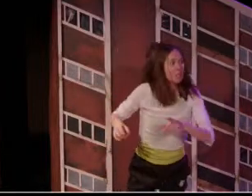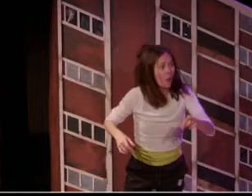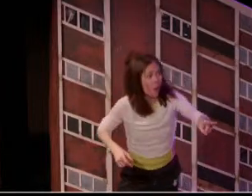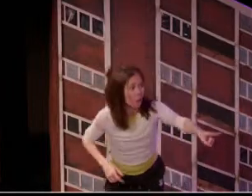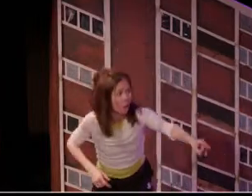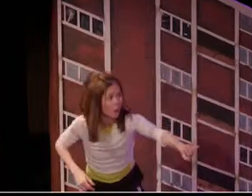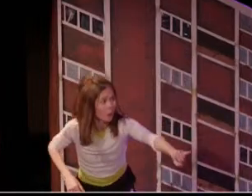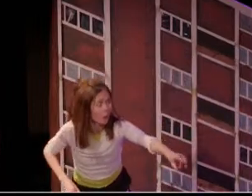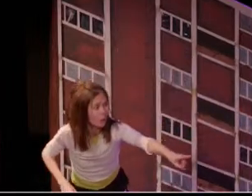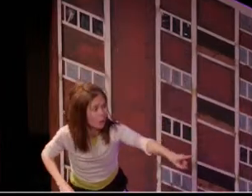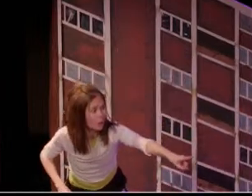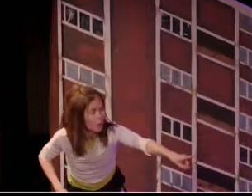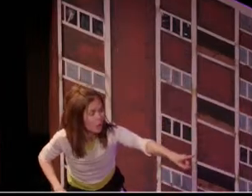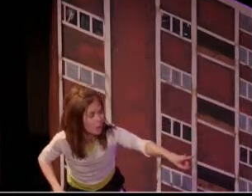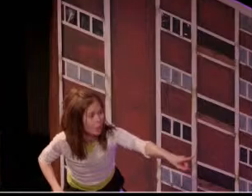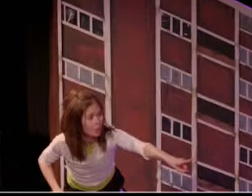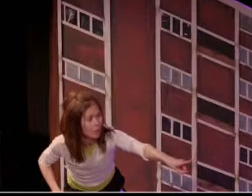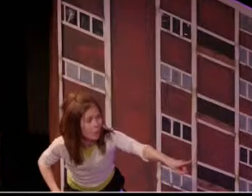Mark!